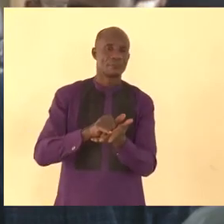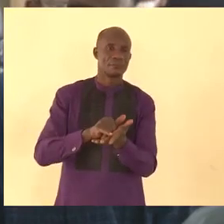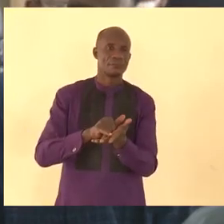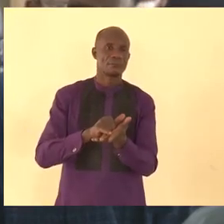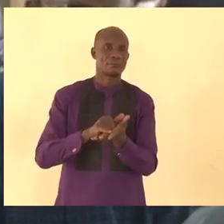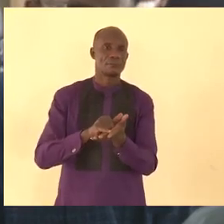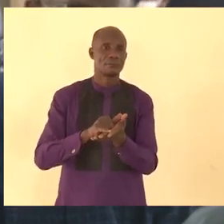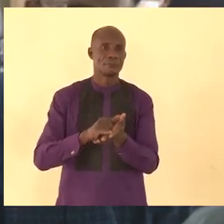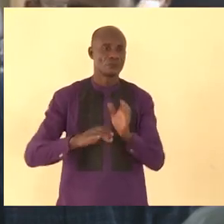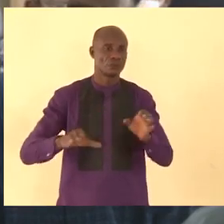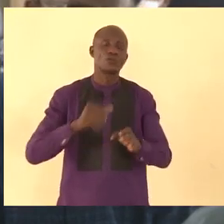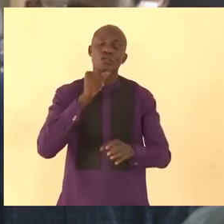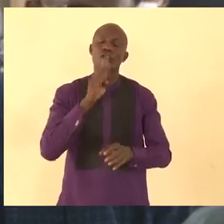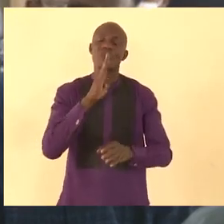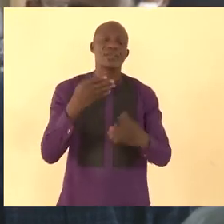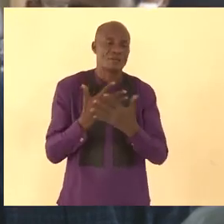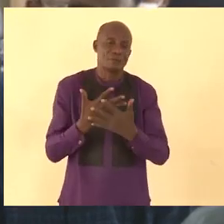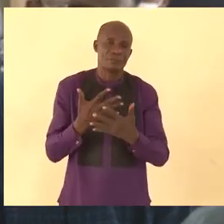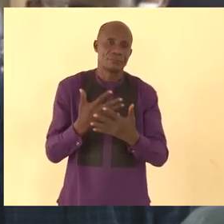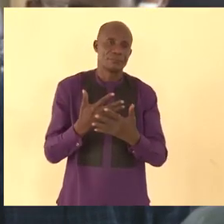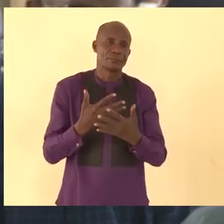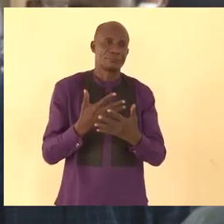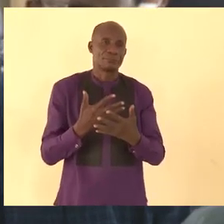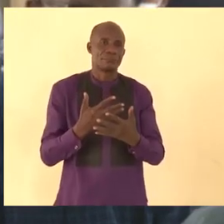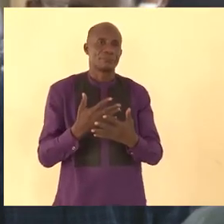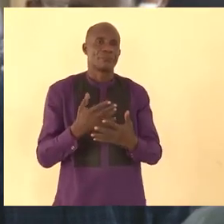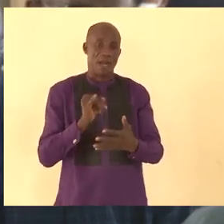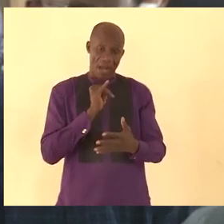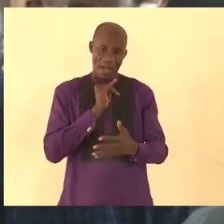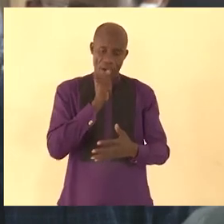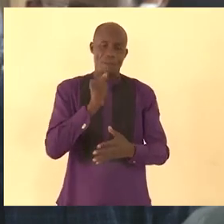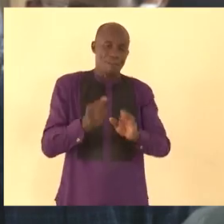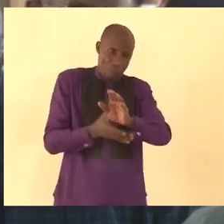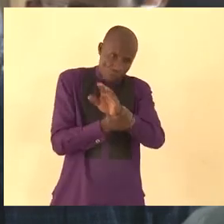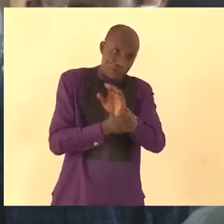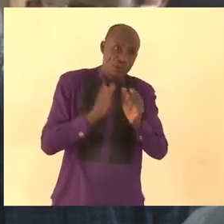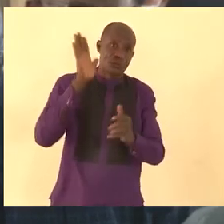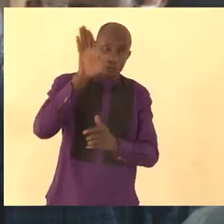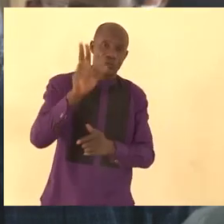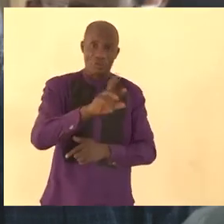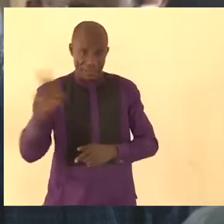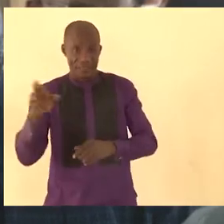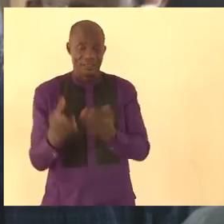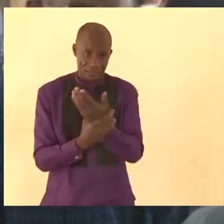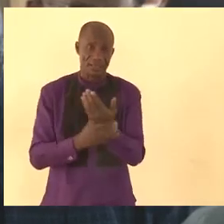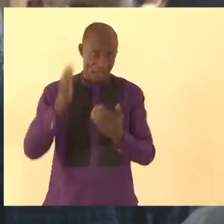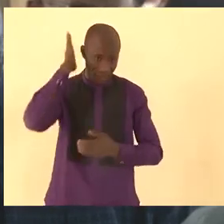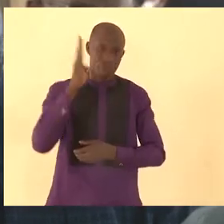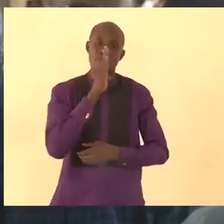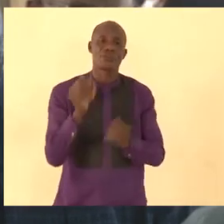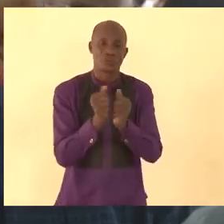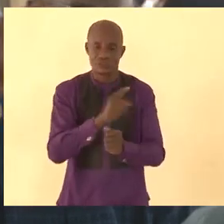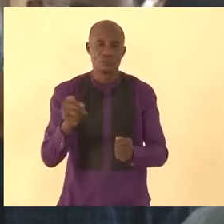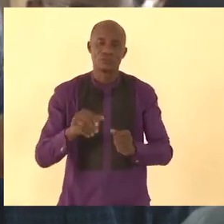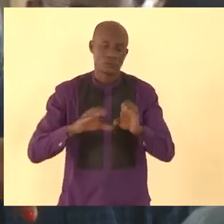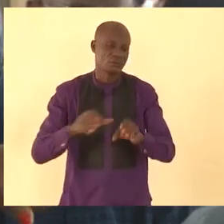that do not be afraid, do not fear. I'm holding your right hand. I'm going to be with you. Do not look